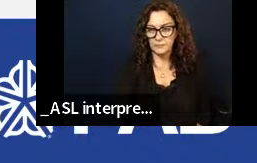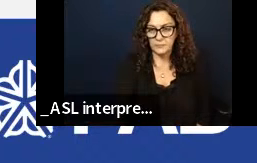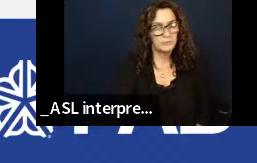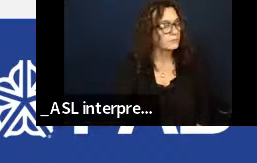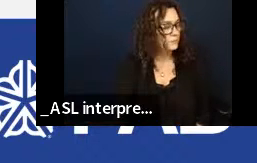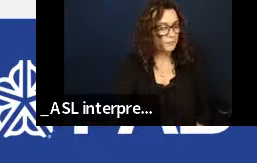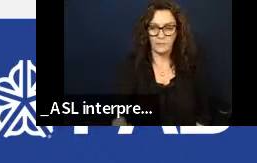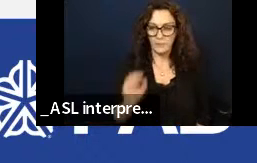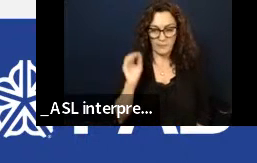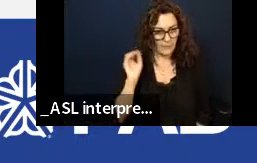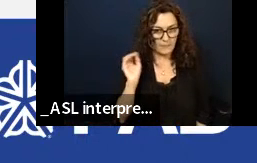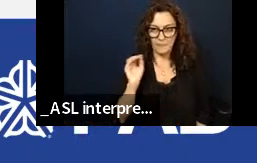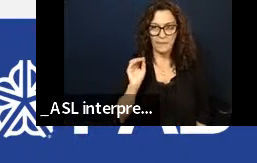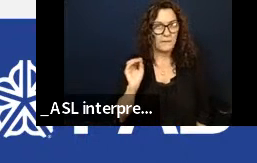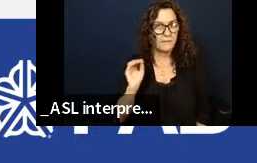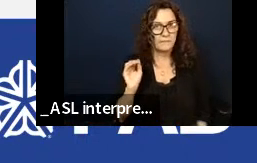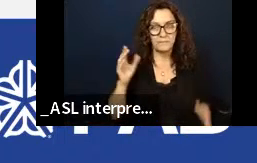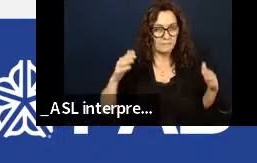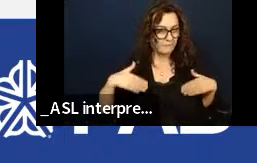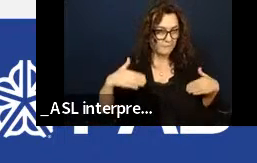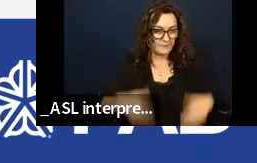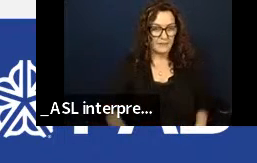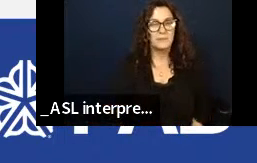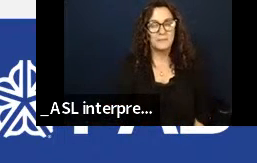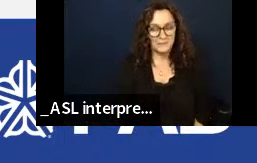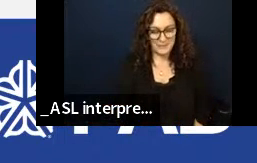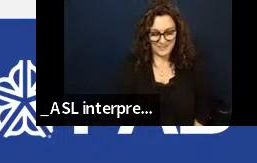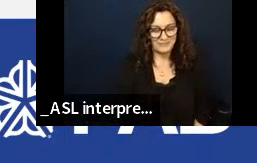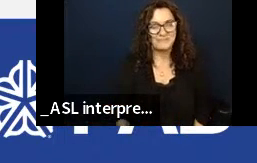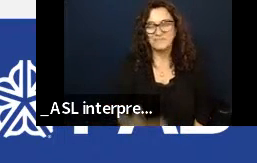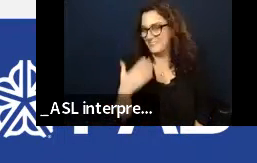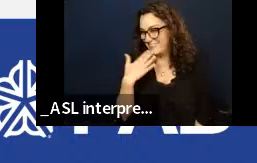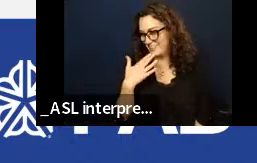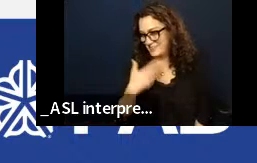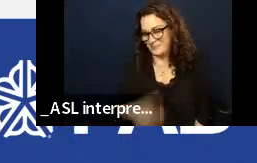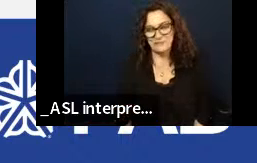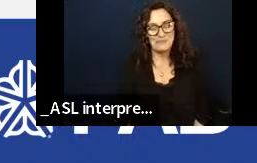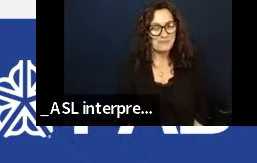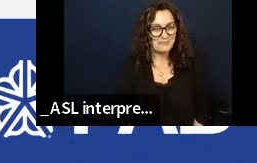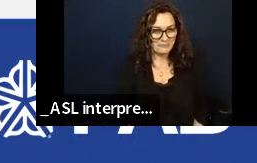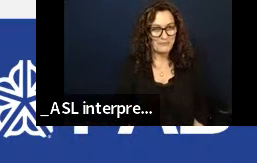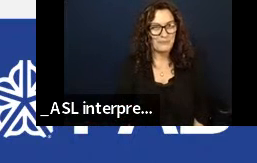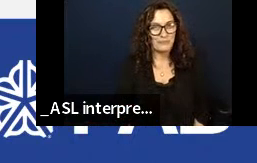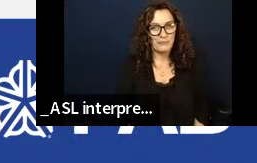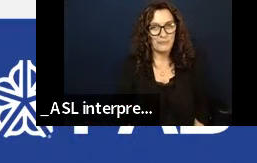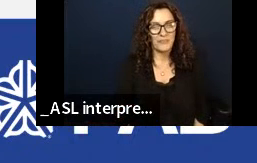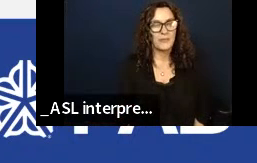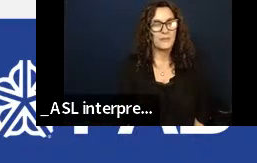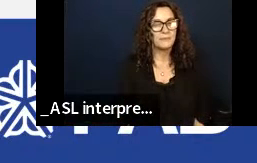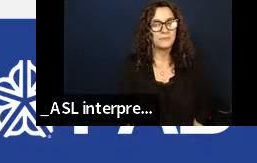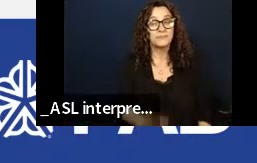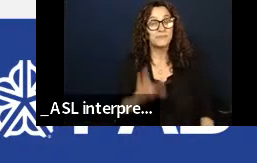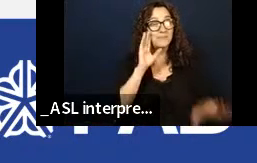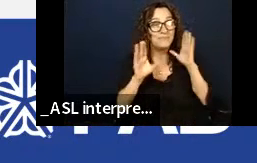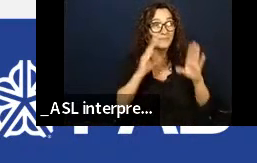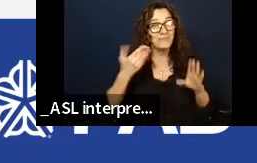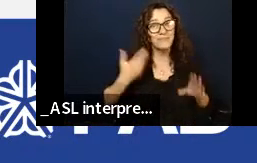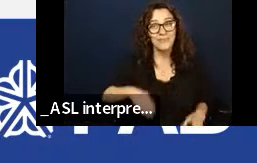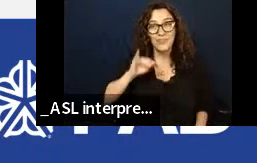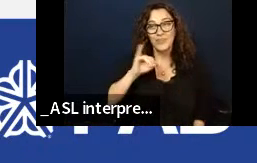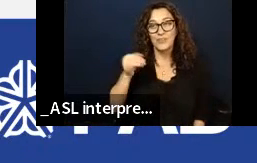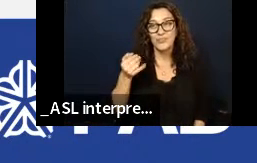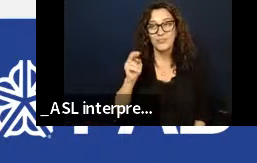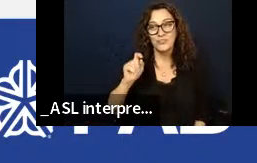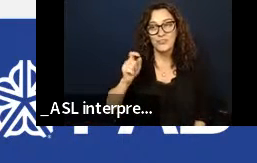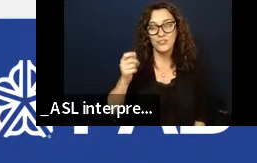We don't have any questions in the chat yet. Great. Thank you so much. Mhm. So hello, everyone. Again, my name is Jonathan